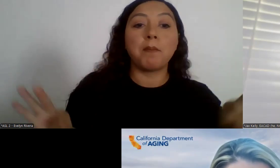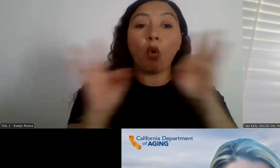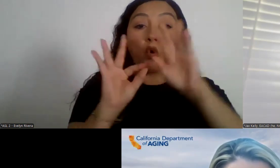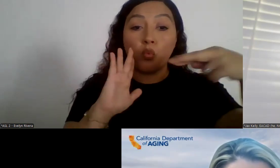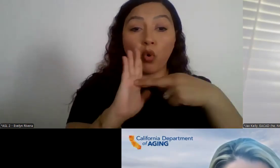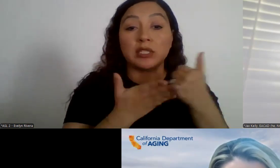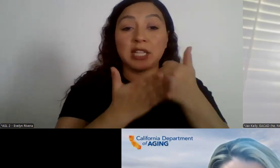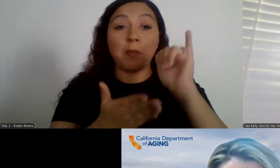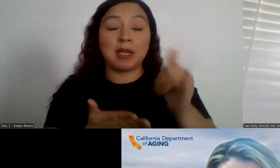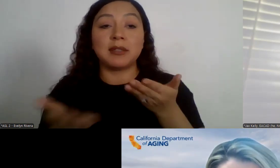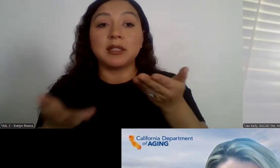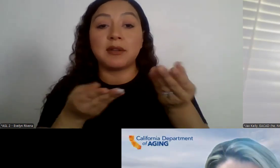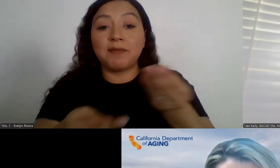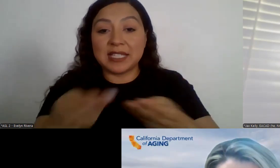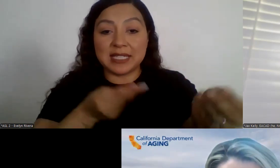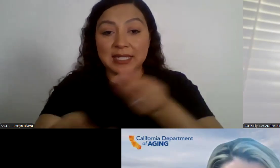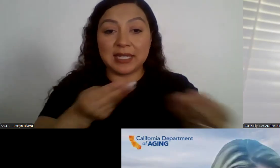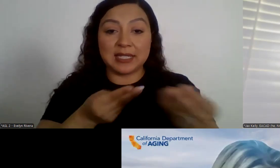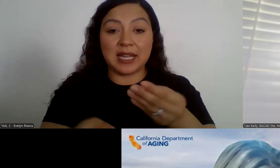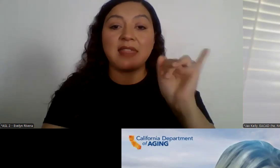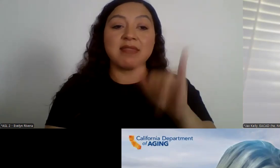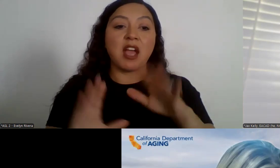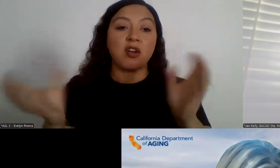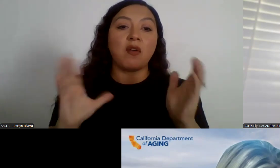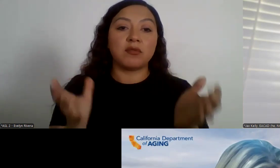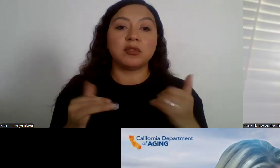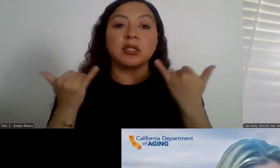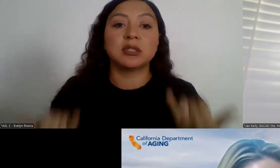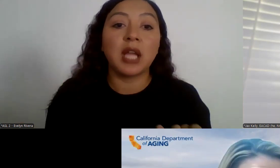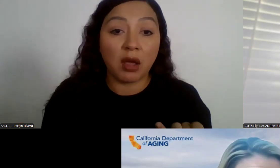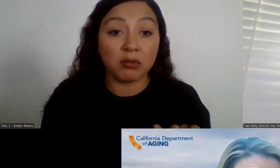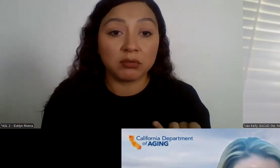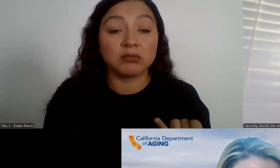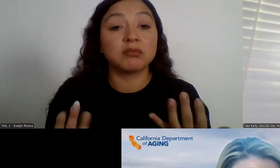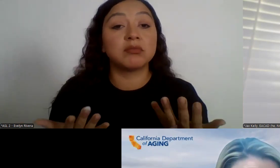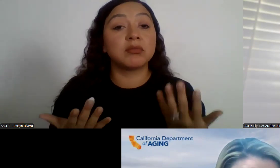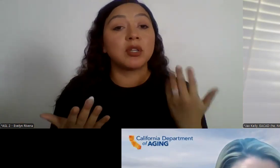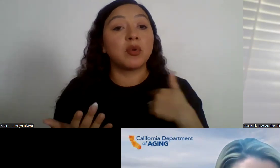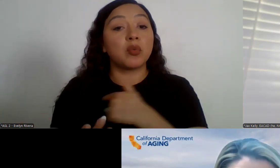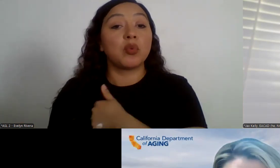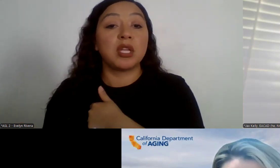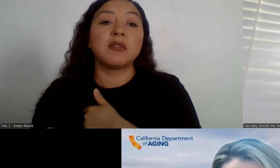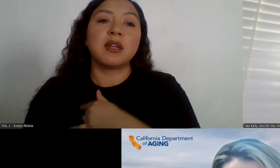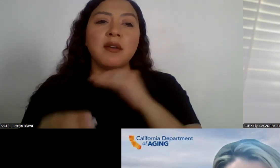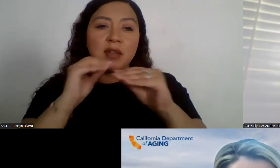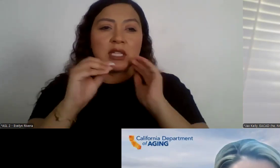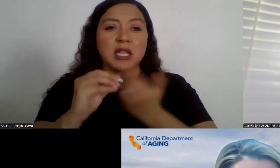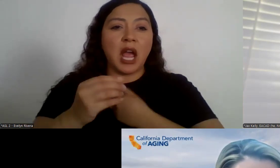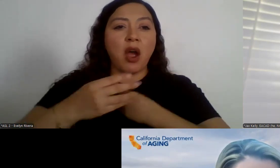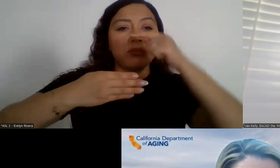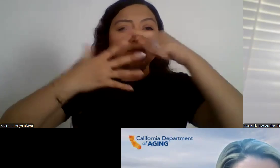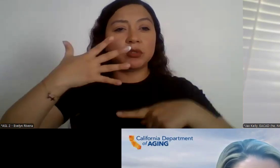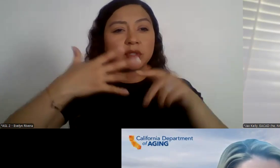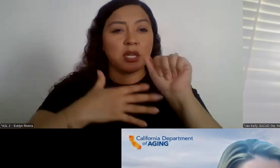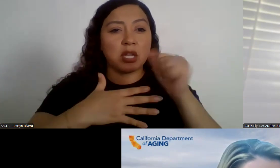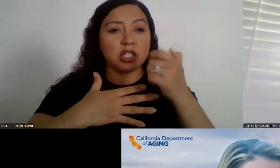conversation. So please let us know. And I think at this point, it's a great, we've switched the agenda around because we want to use the remainder of the